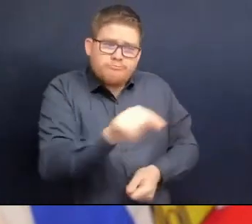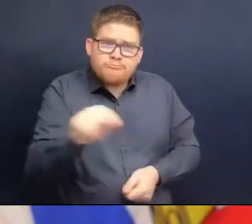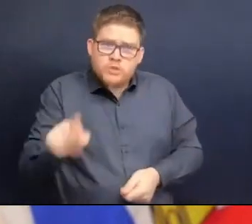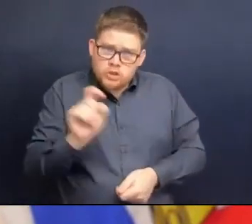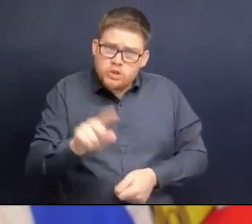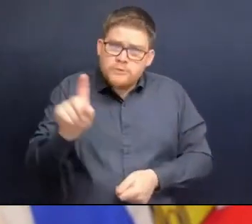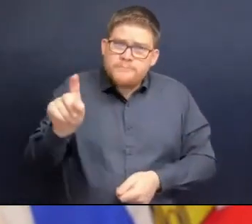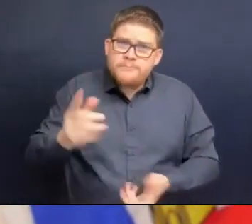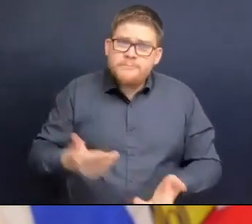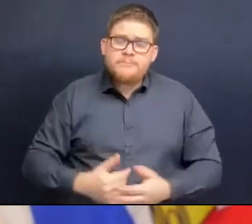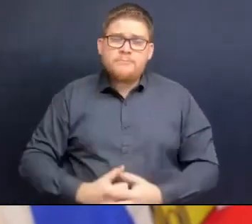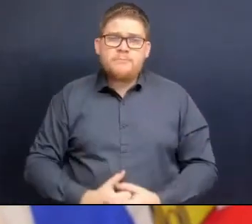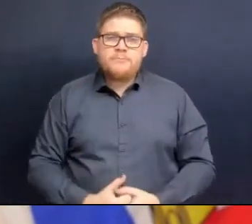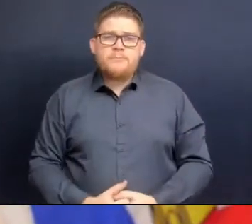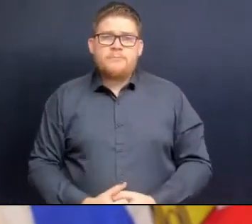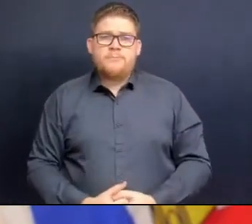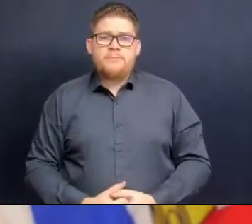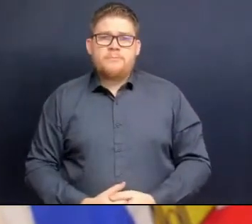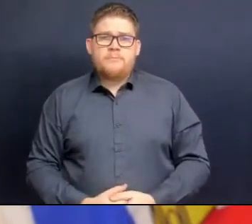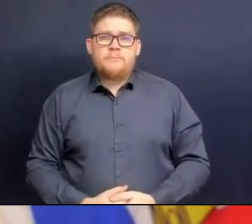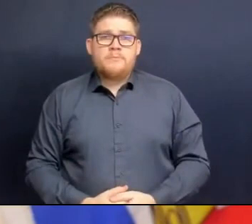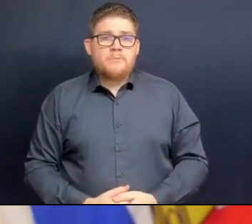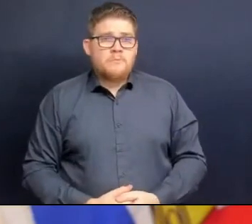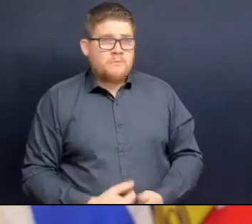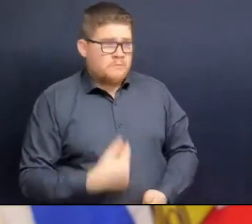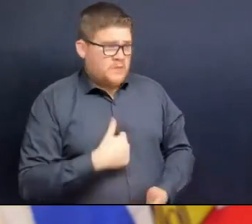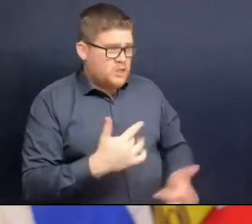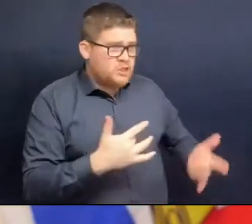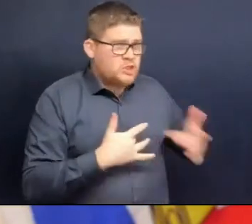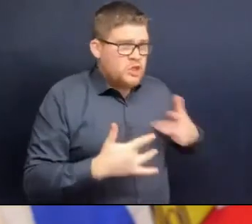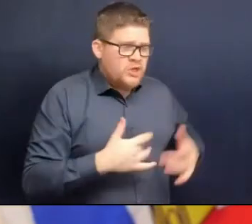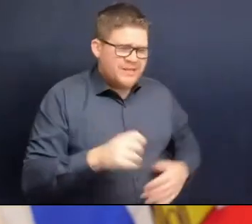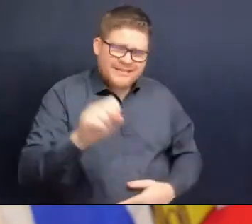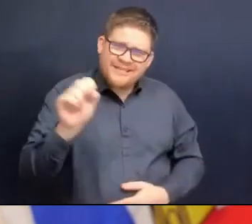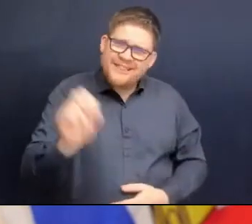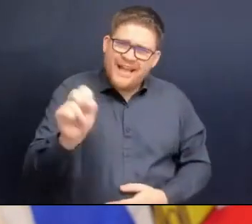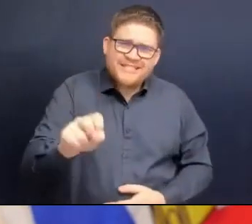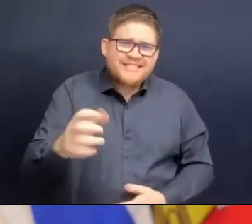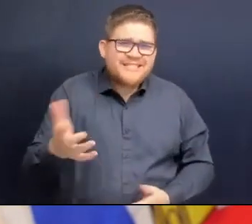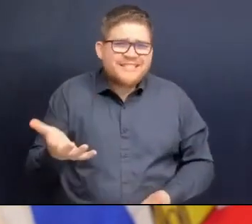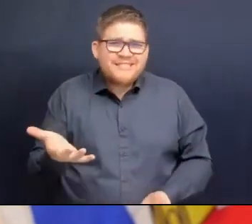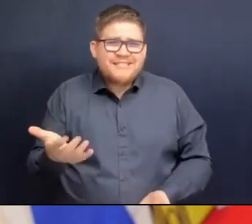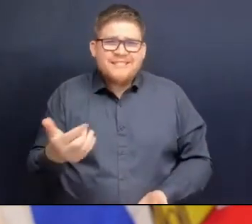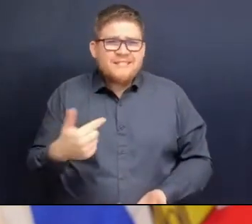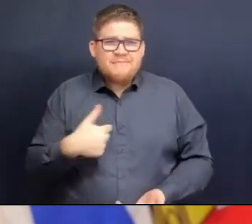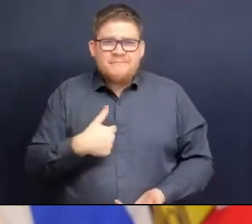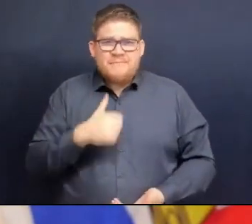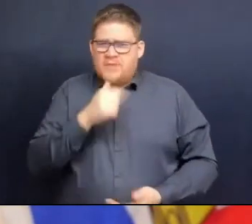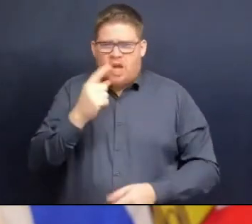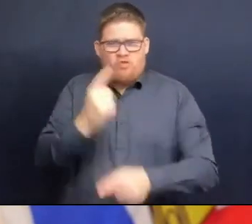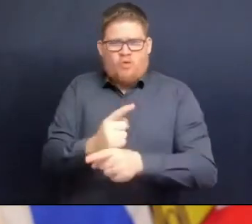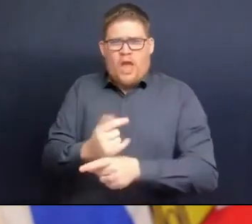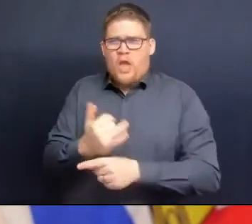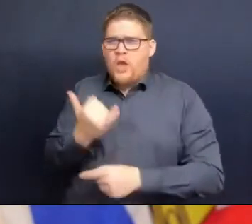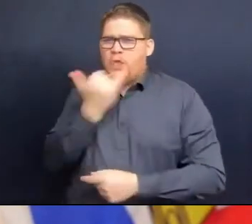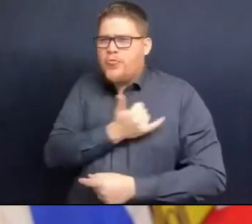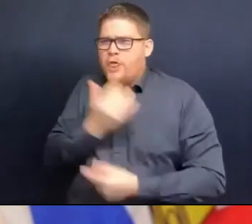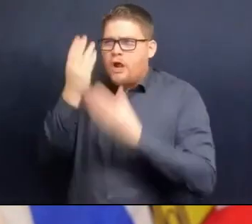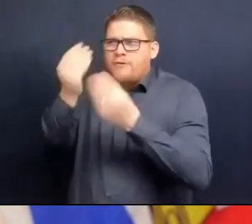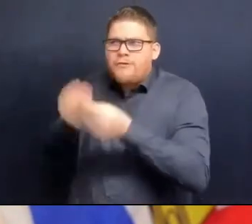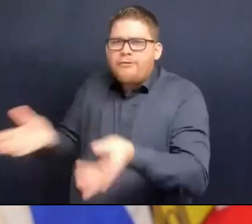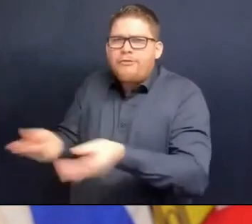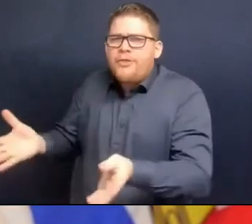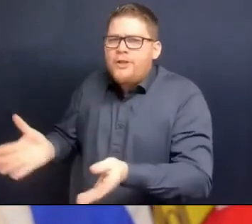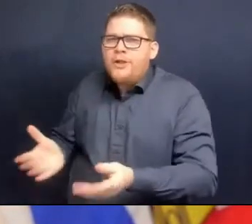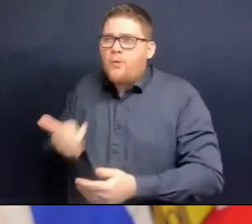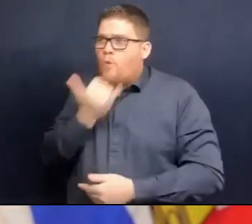this? Yes. Does it disturb me? Absolutely, it does. I think it's reprehensible, to be honest,